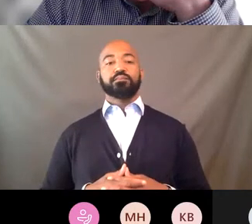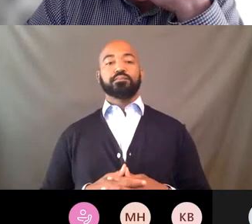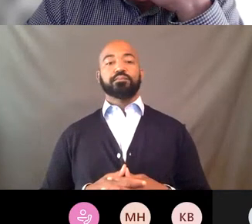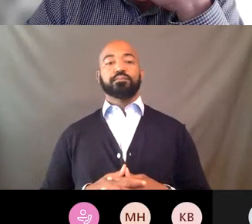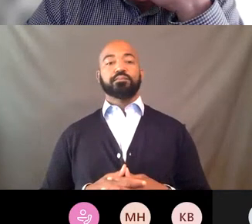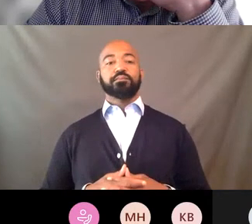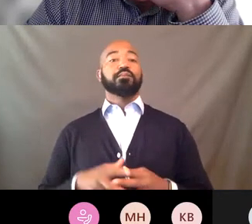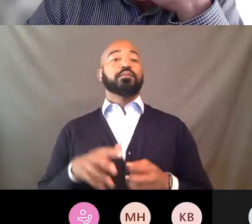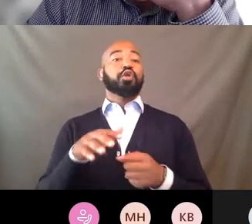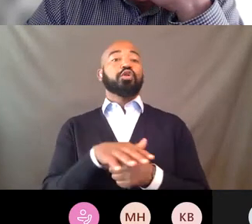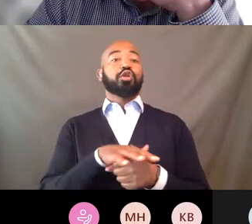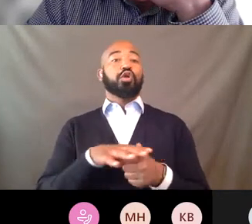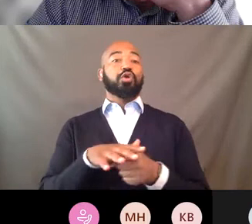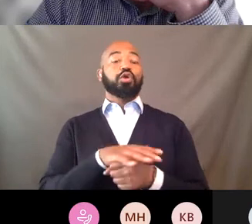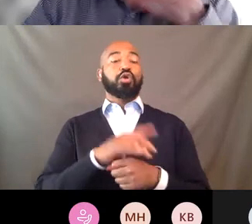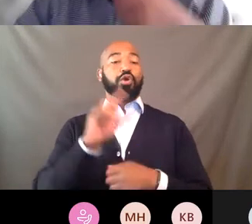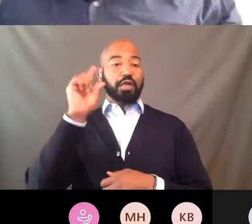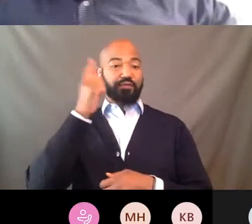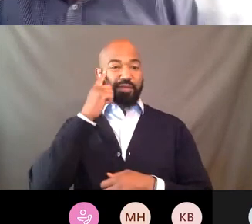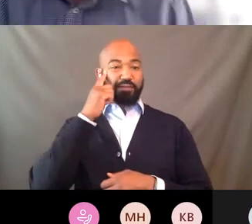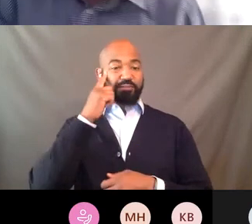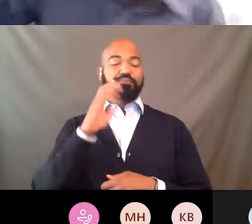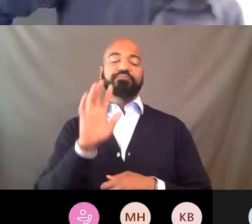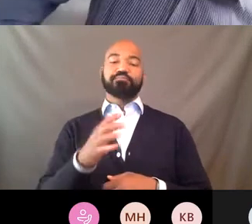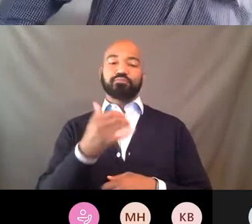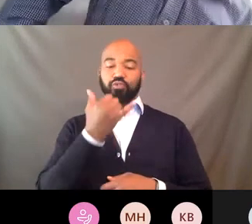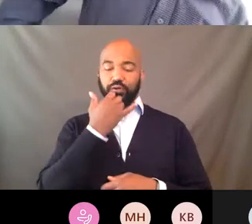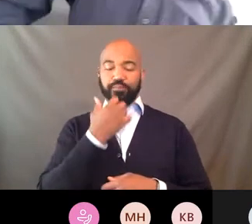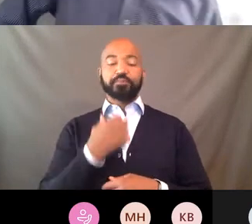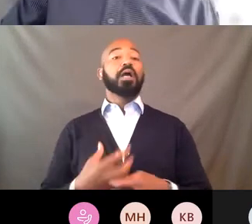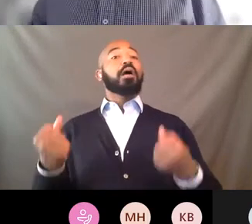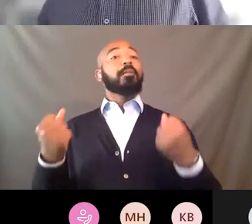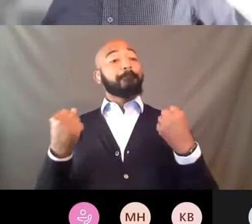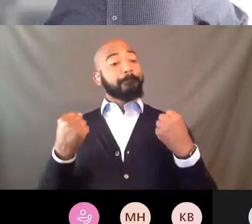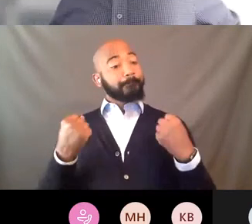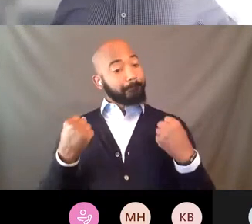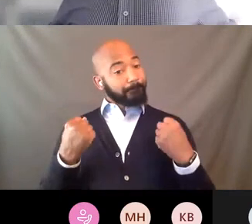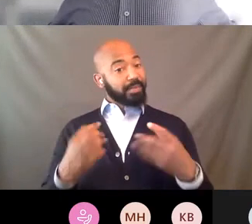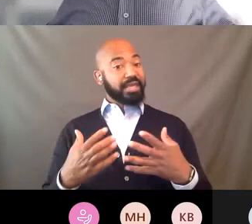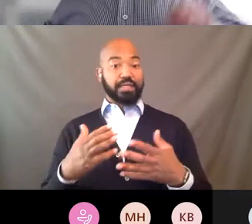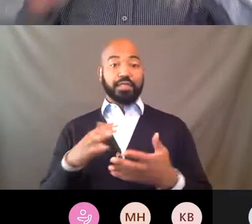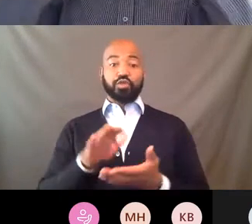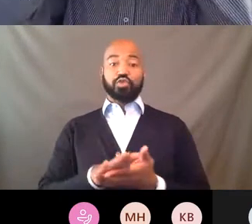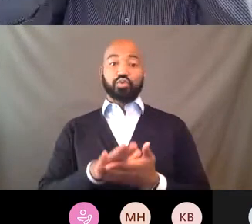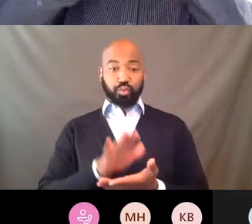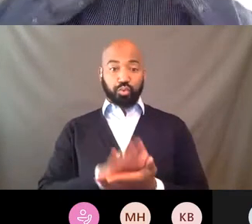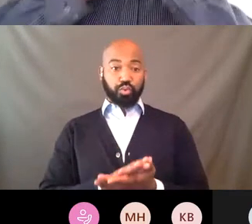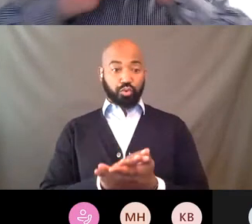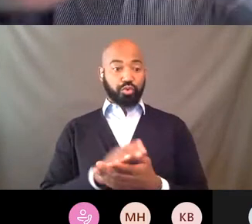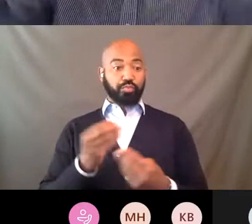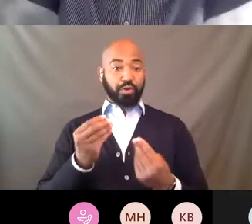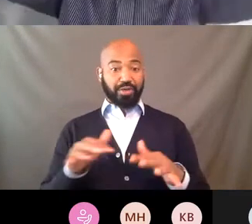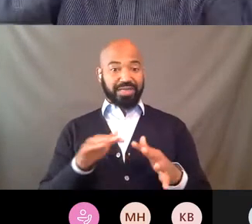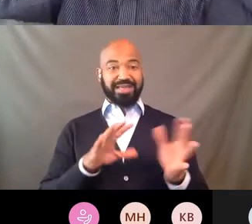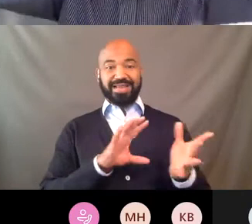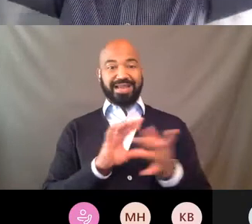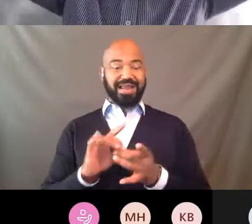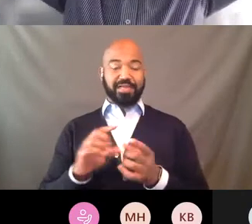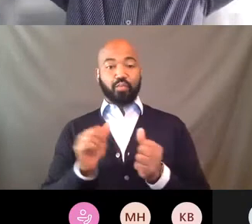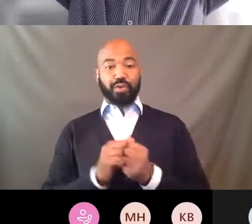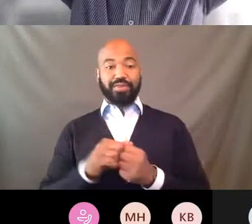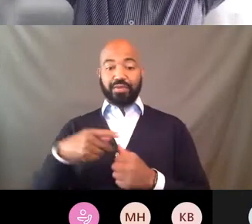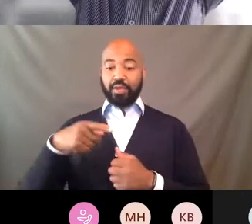properties, well, I shouldn't say a lot of them. Many of them are connected to parks. And I know that county parks